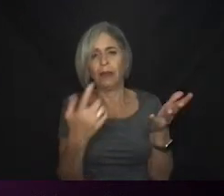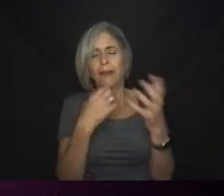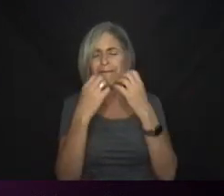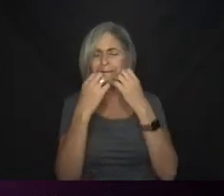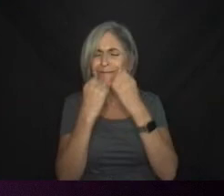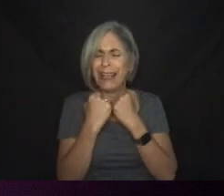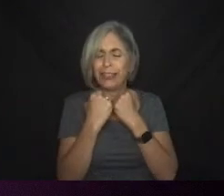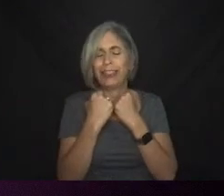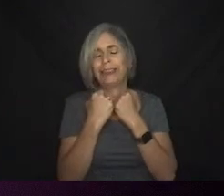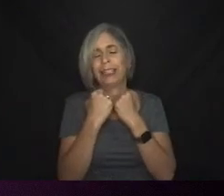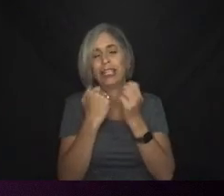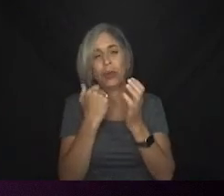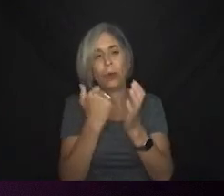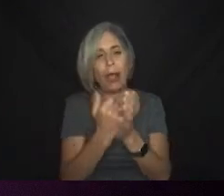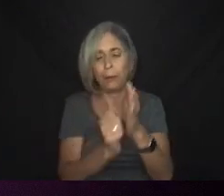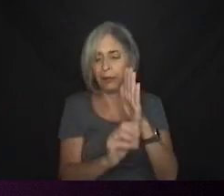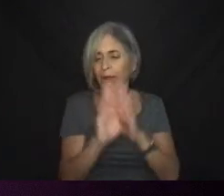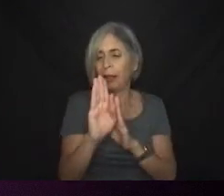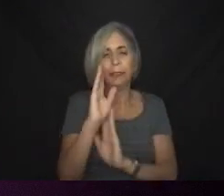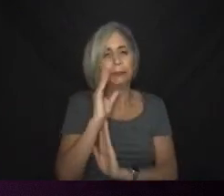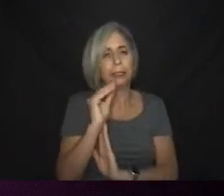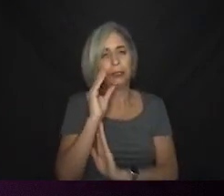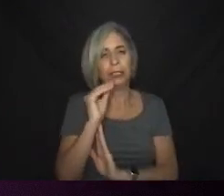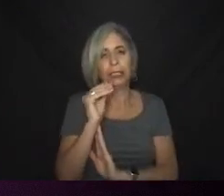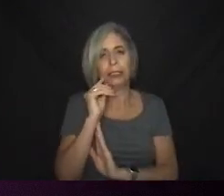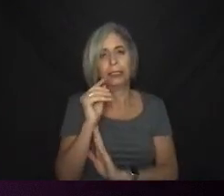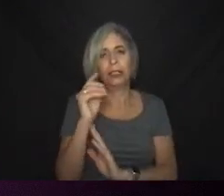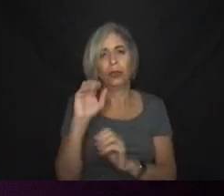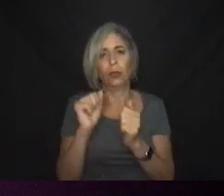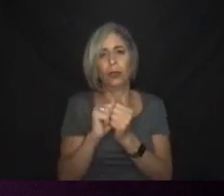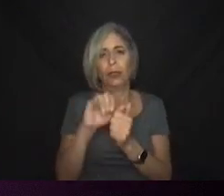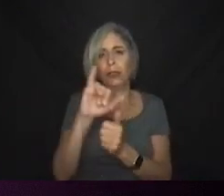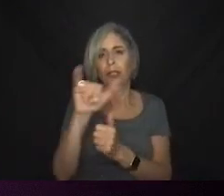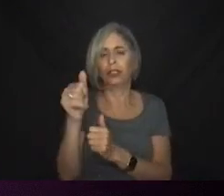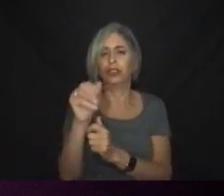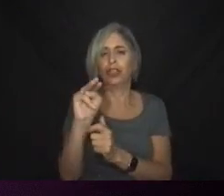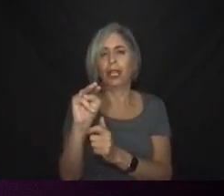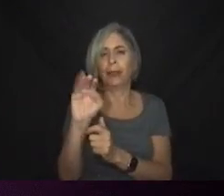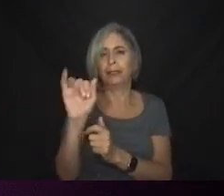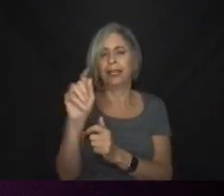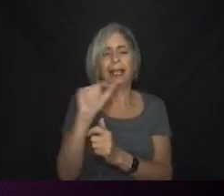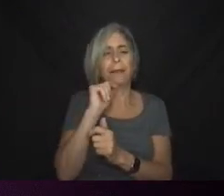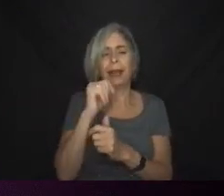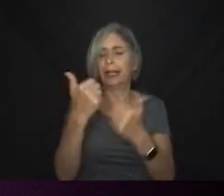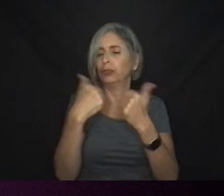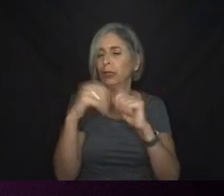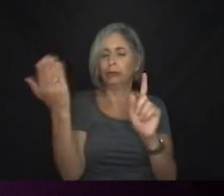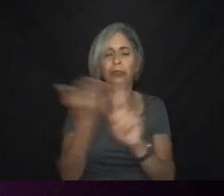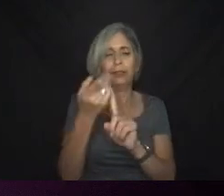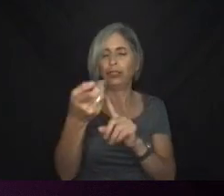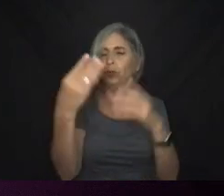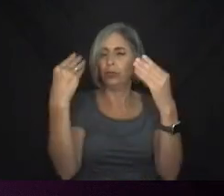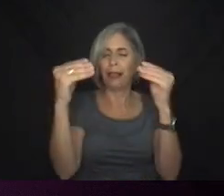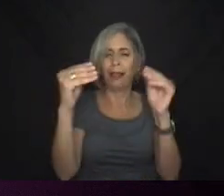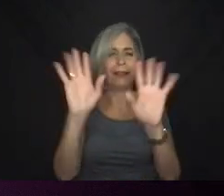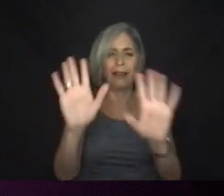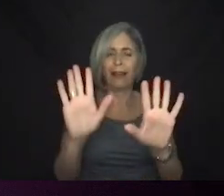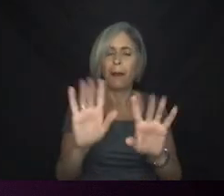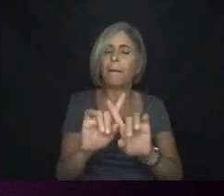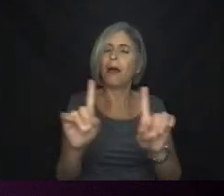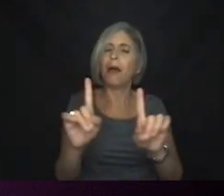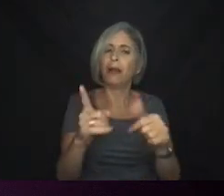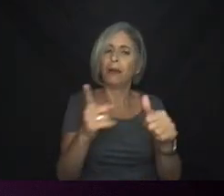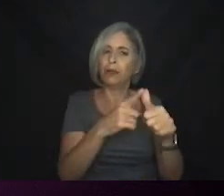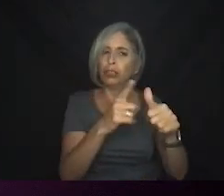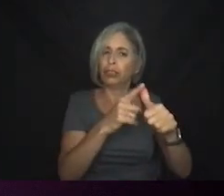passionate about to help the developer experience with the Jamstack. You don't have to use it. I'm not trying to sell it to you, OK? Takeaways. Takeaway